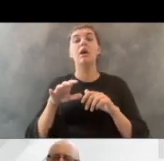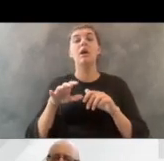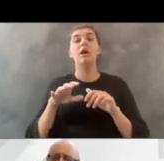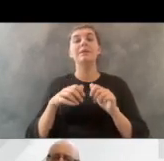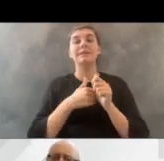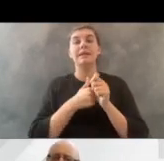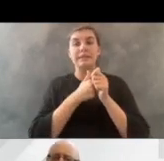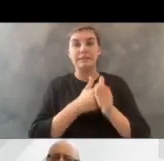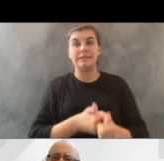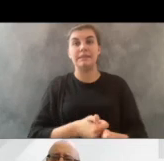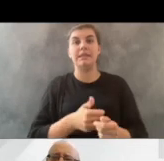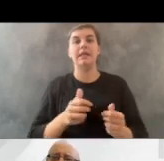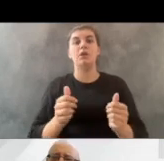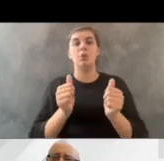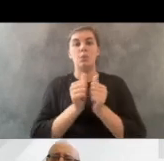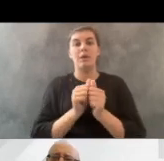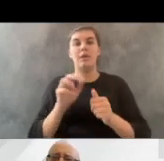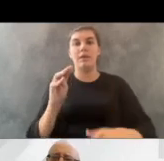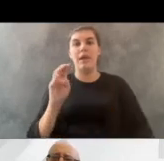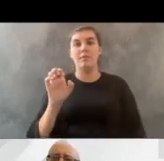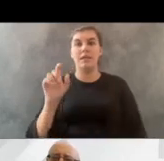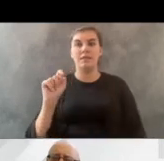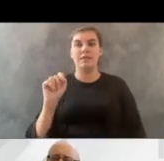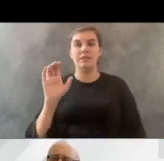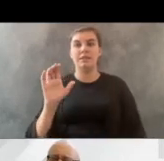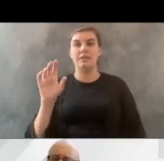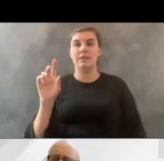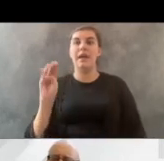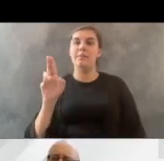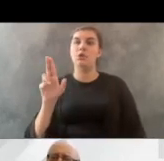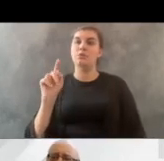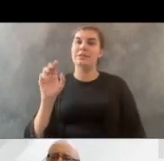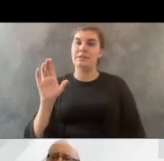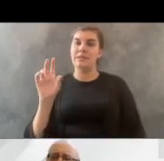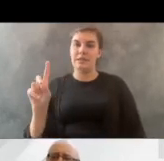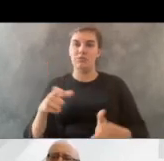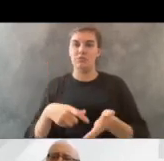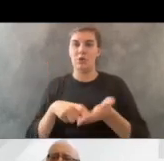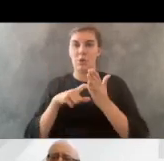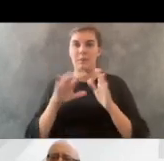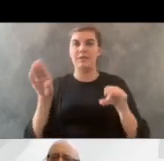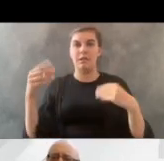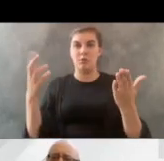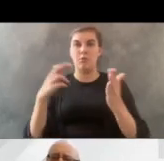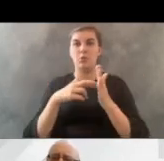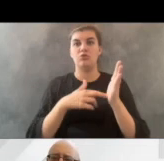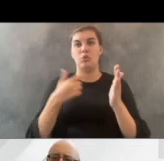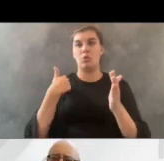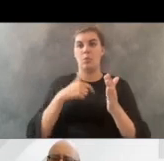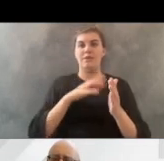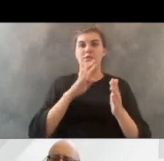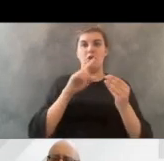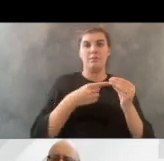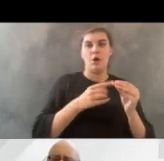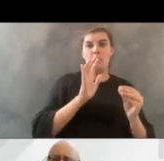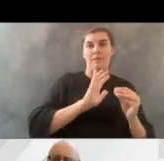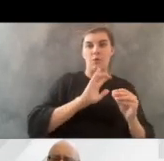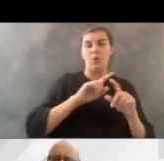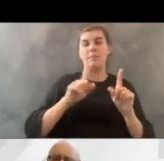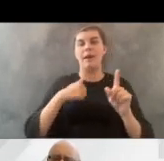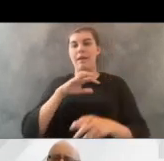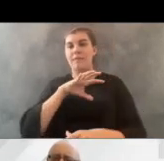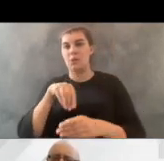more would actuate the options that you might provide, which may be pedestrian timing,